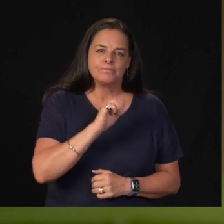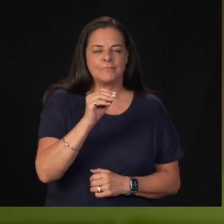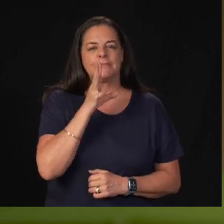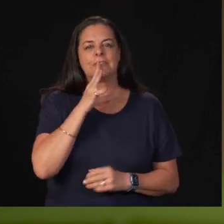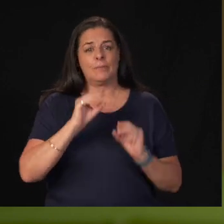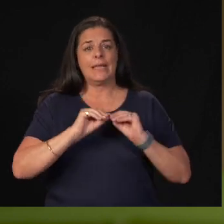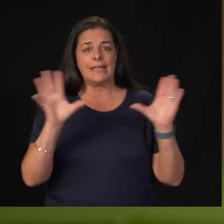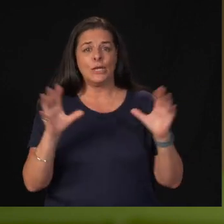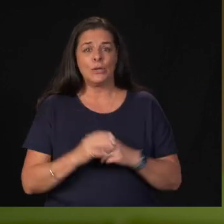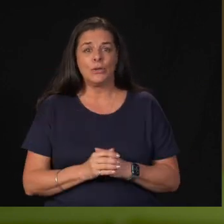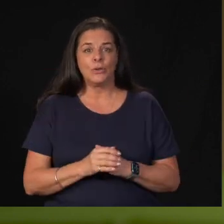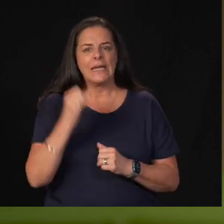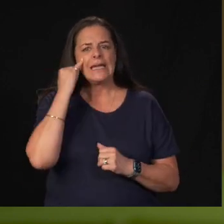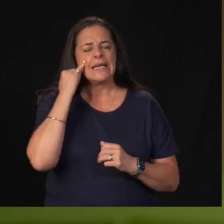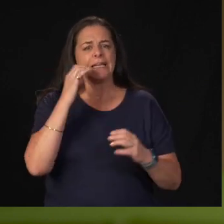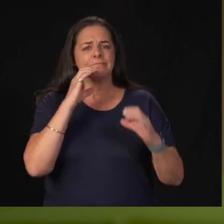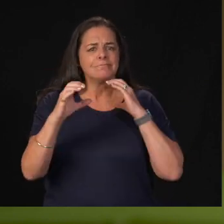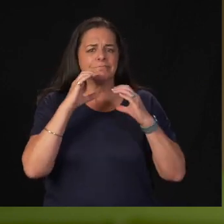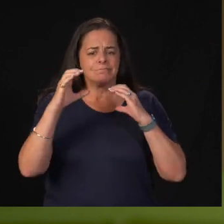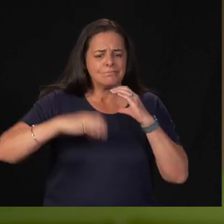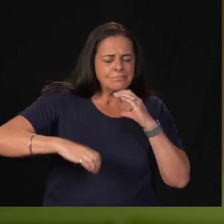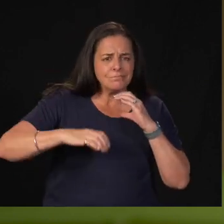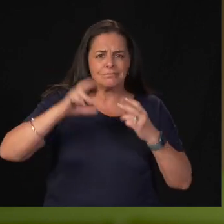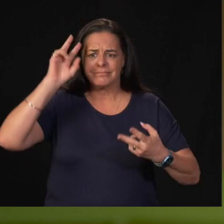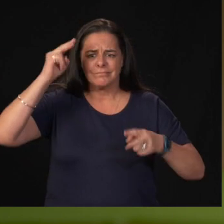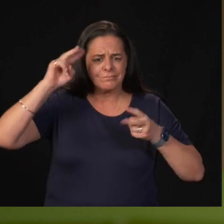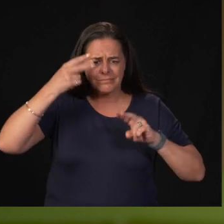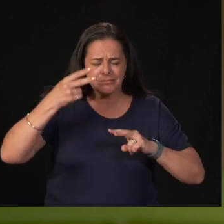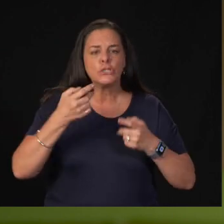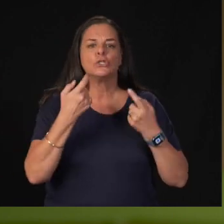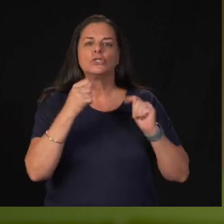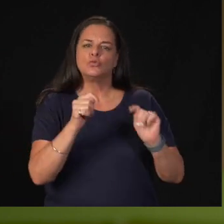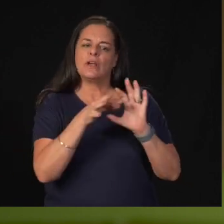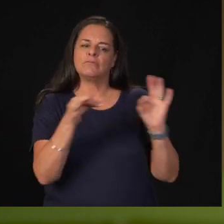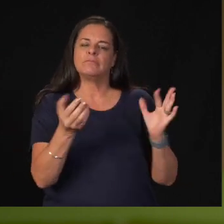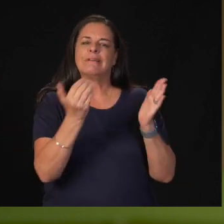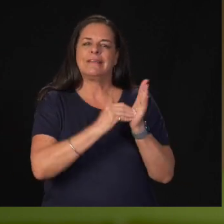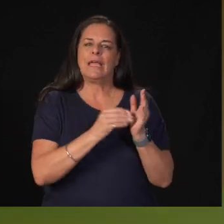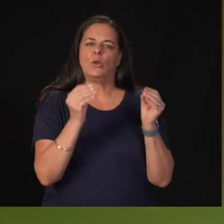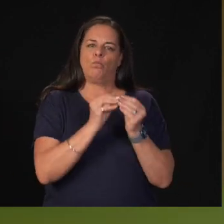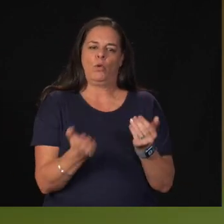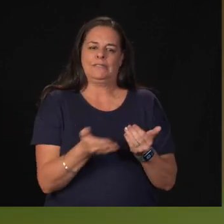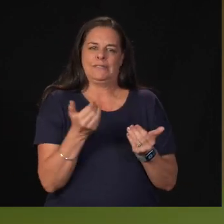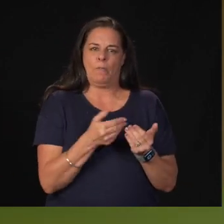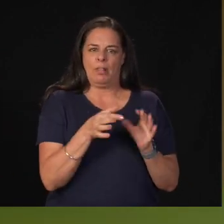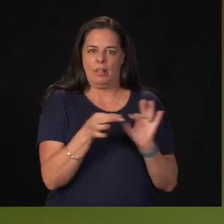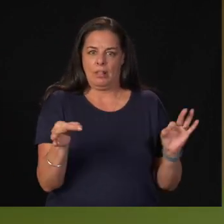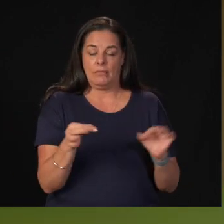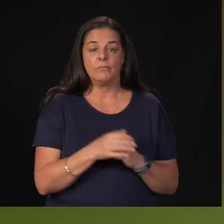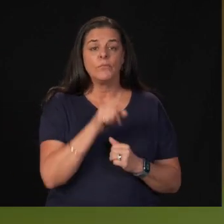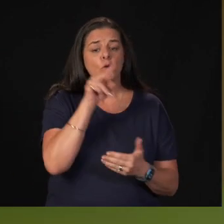speak clearly. If there's a breakdown in understanding, try restating in a simpler way. You can refer